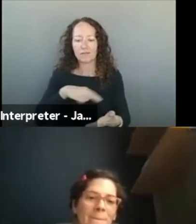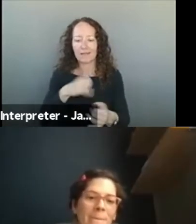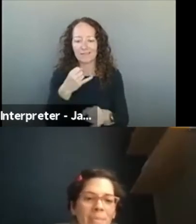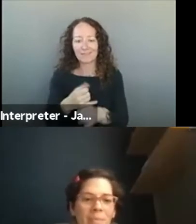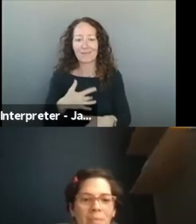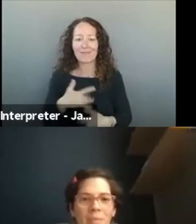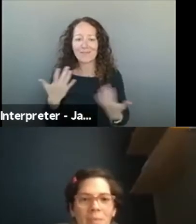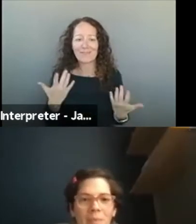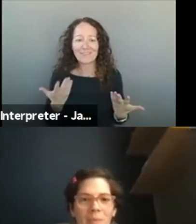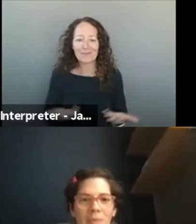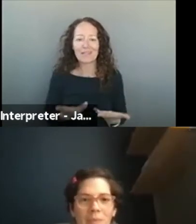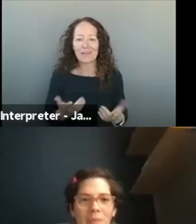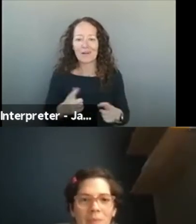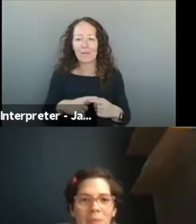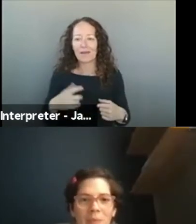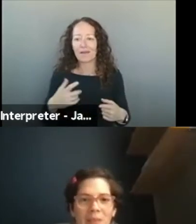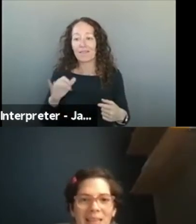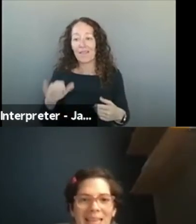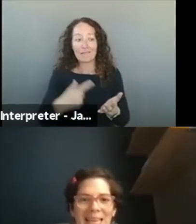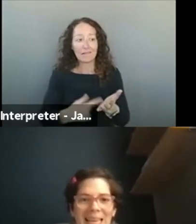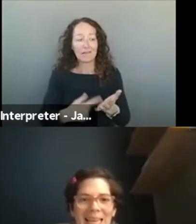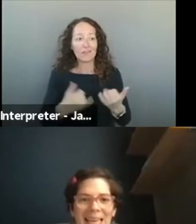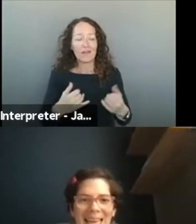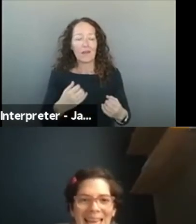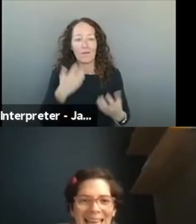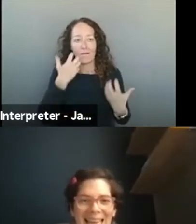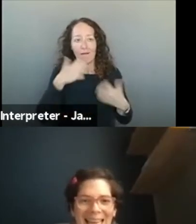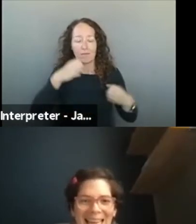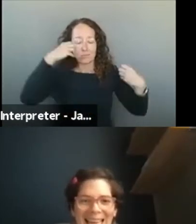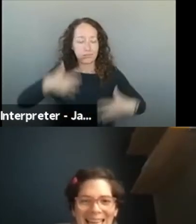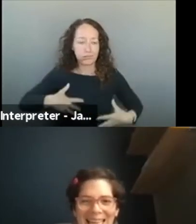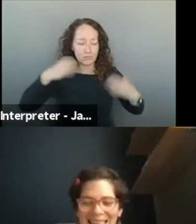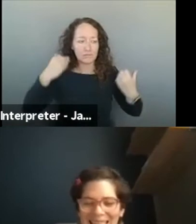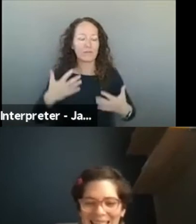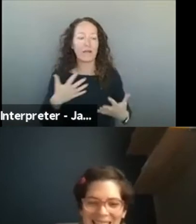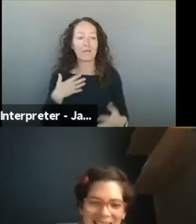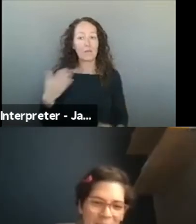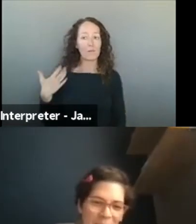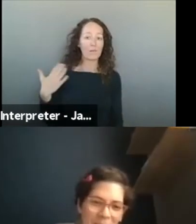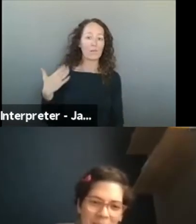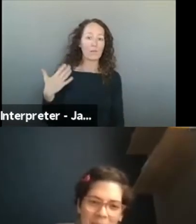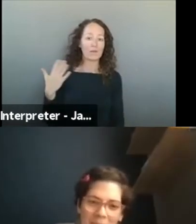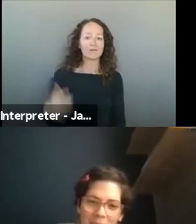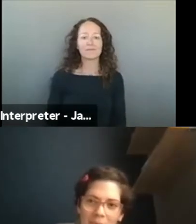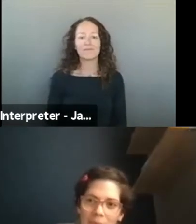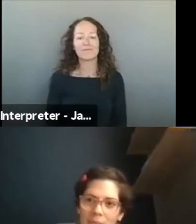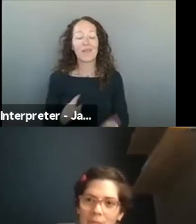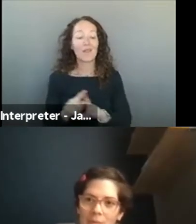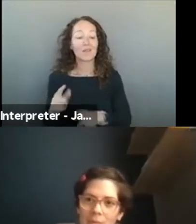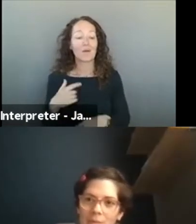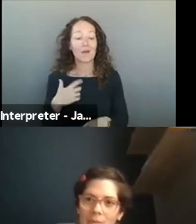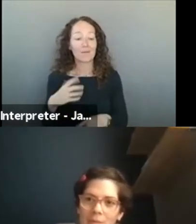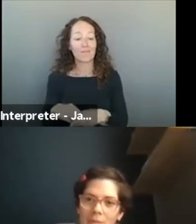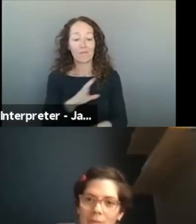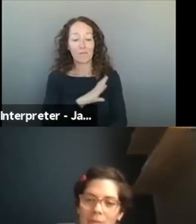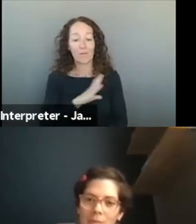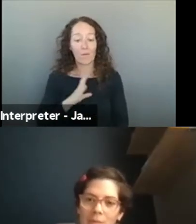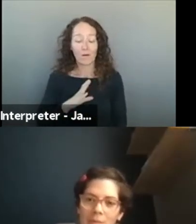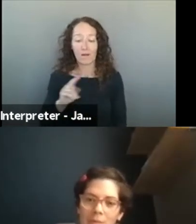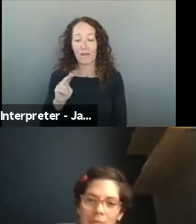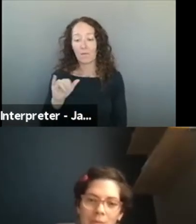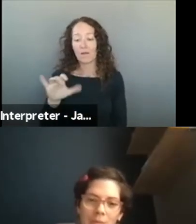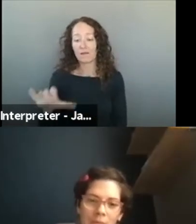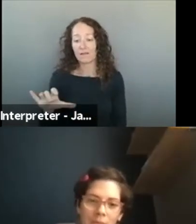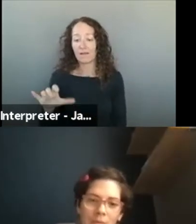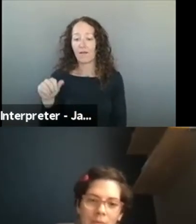having a hot flash after that discussion, so I'm a fan of myself. And I am also on the board of the New York City Arts and